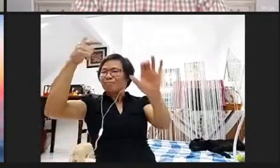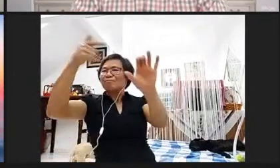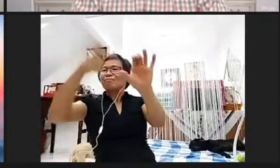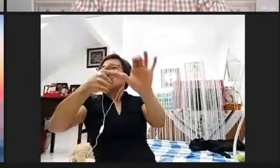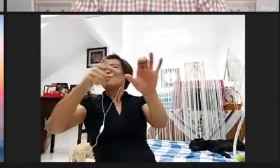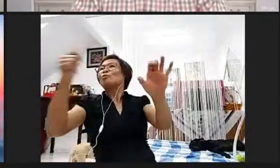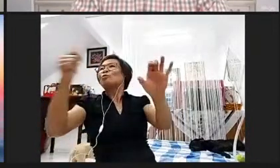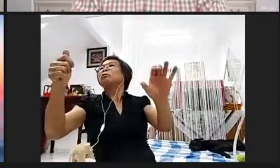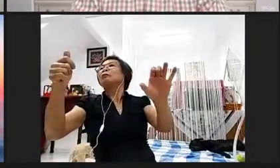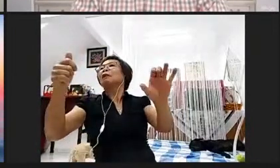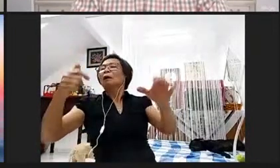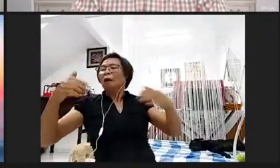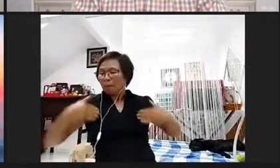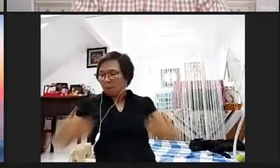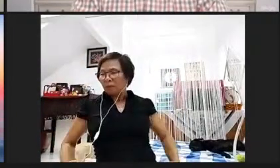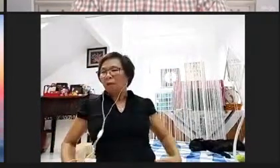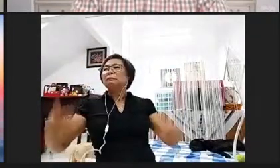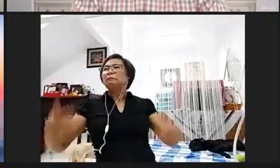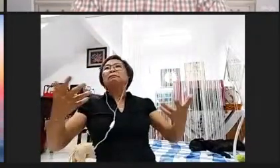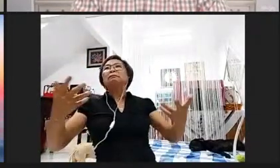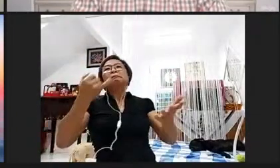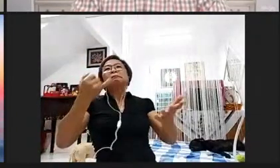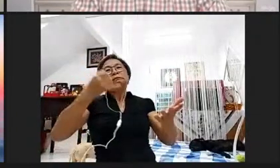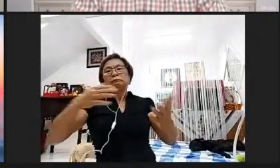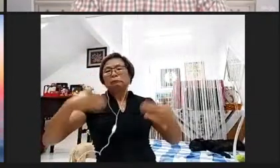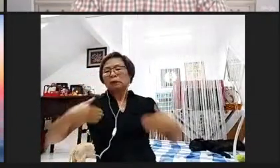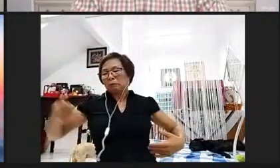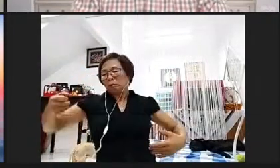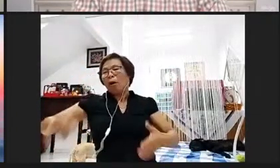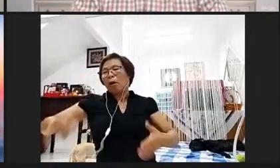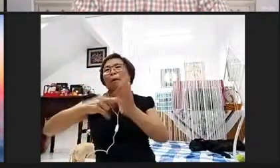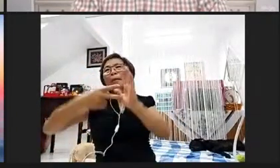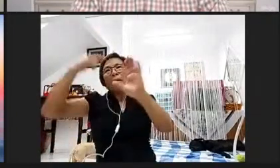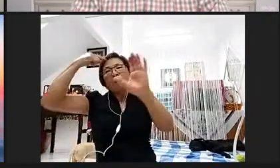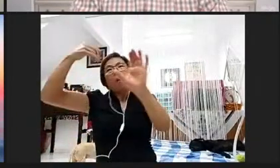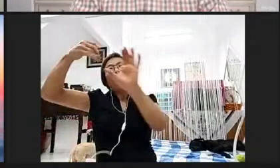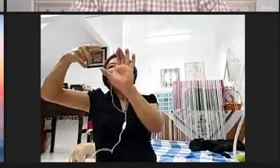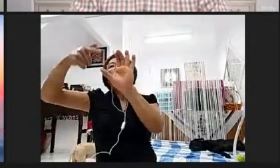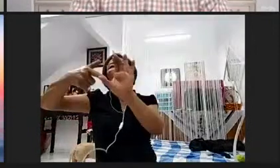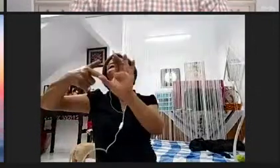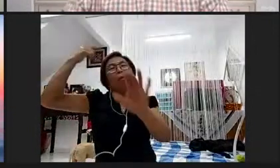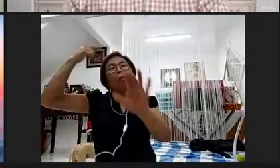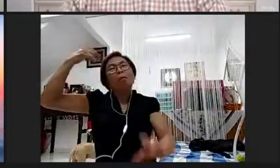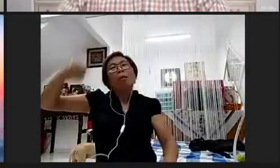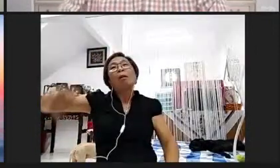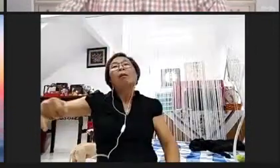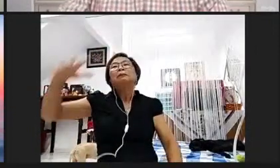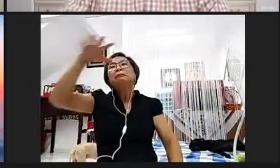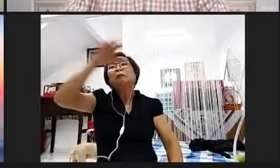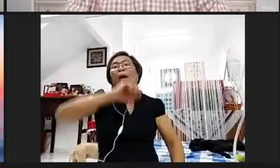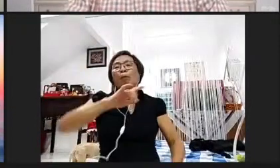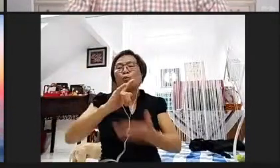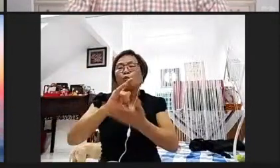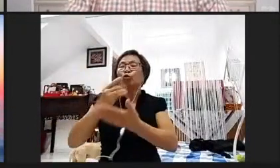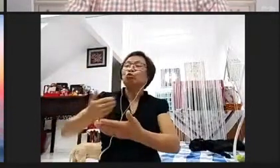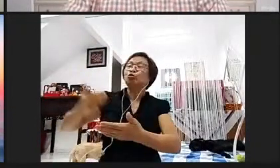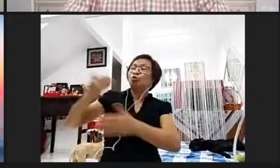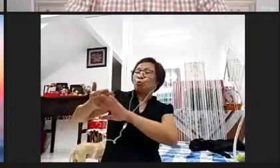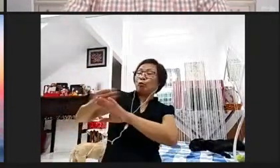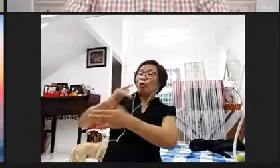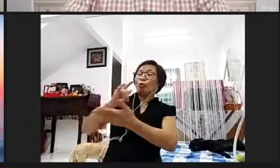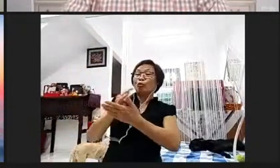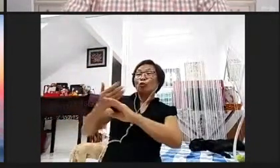The Buddha himself took the path of science, investigating, formulating hypotheses before his enlightenment.